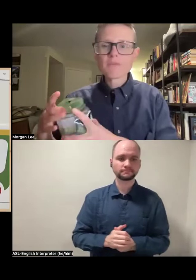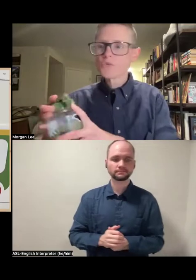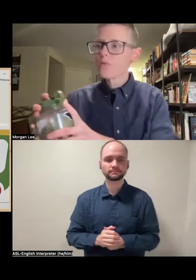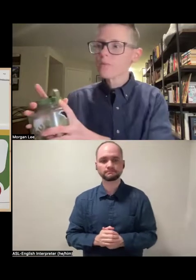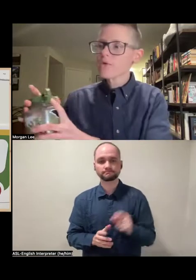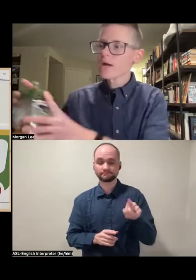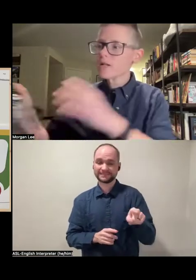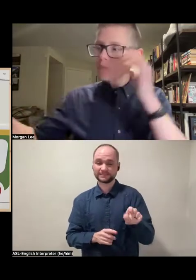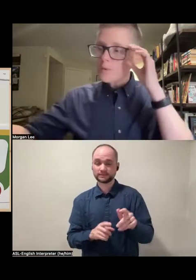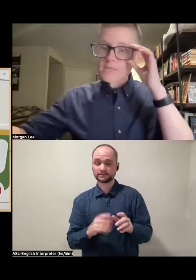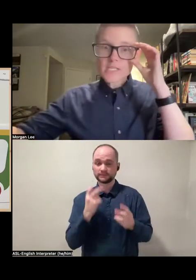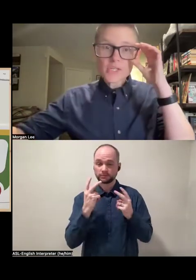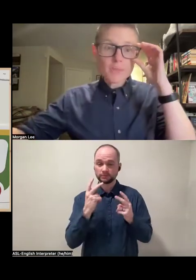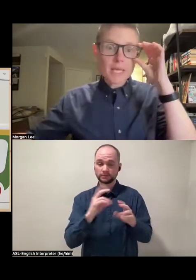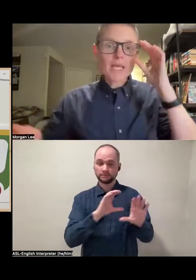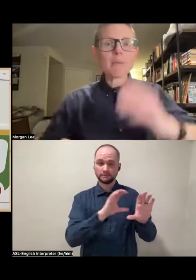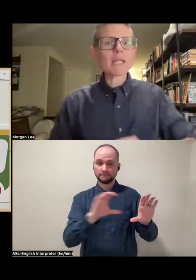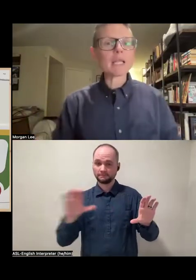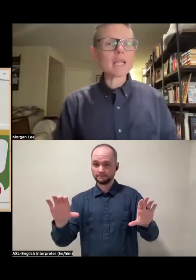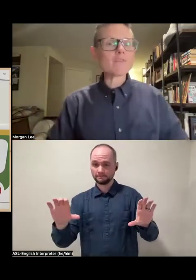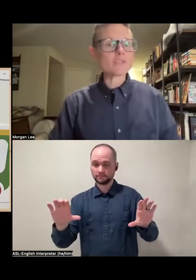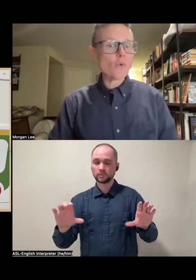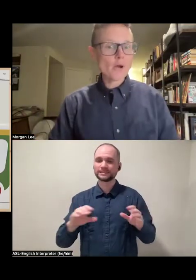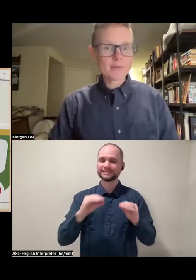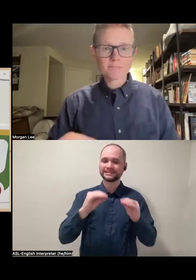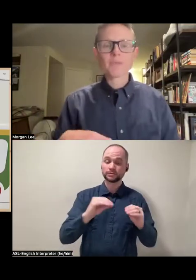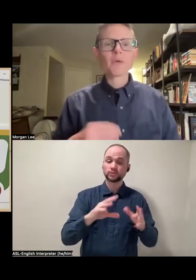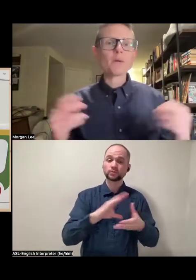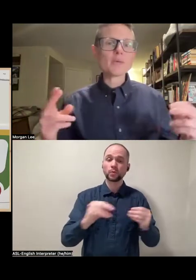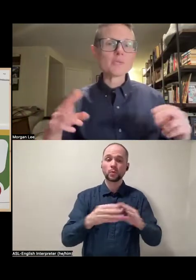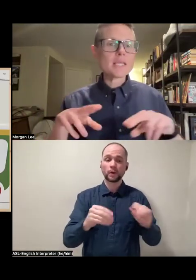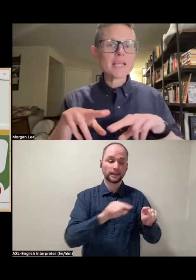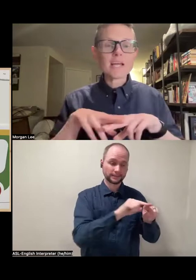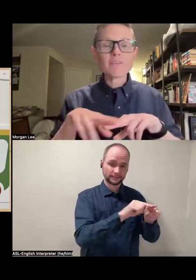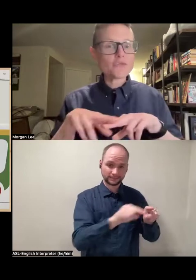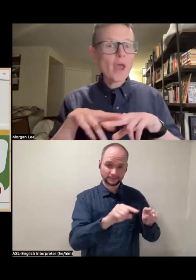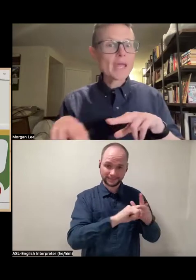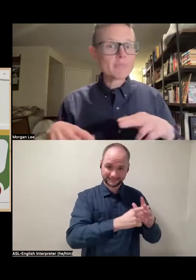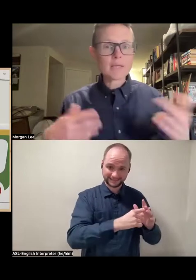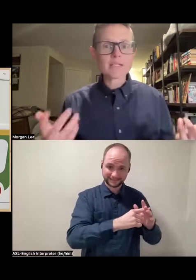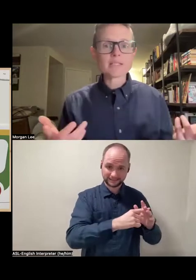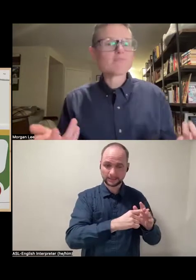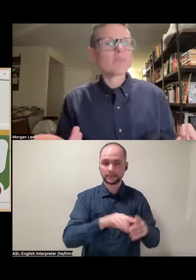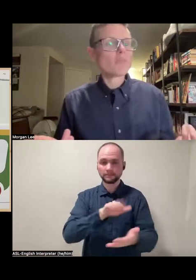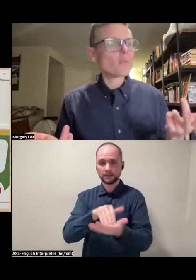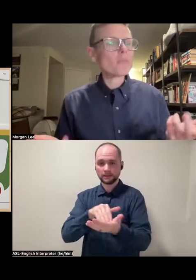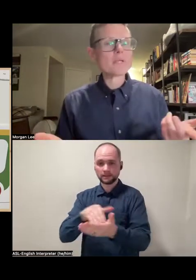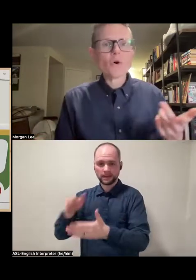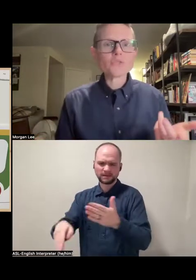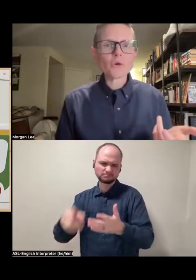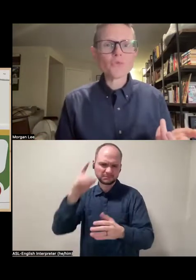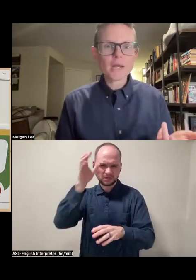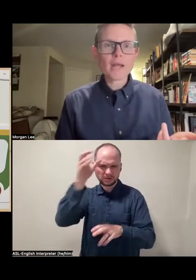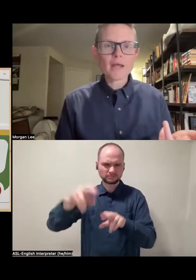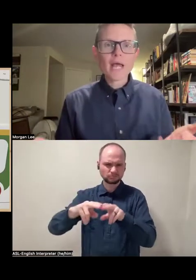This was a visual that we created when we were teaching the beginning, middle, and end of a story. We used the idea of a train because, pretty much